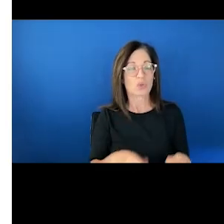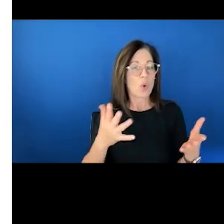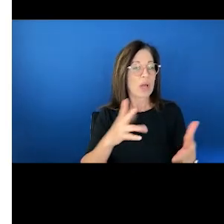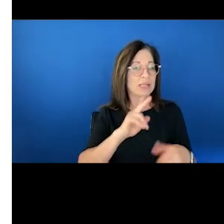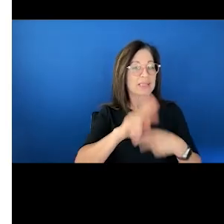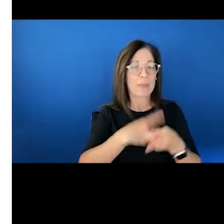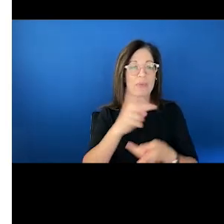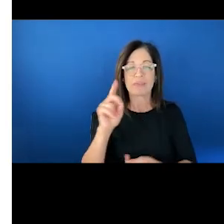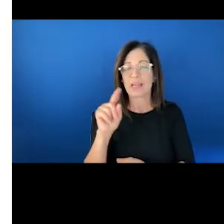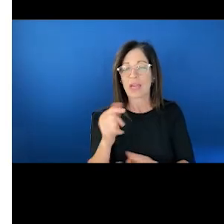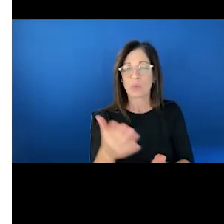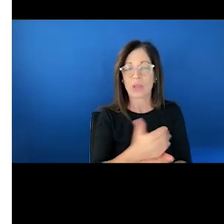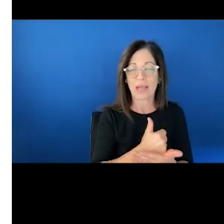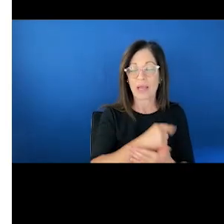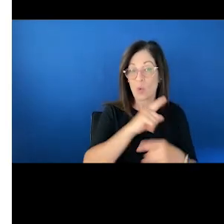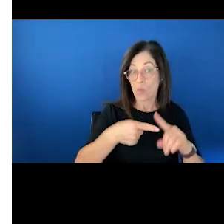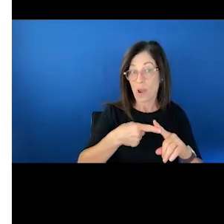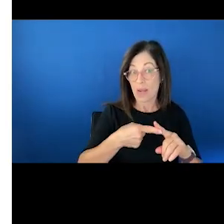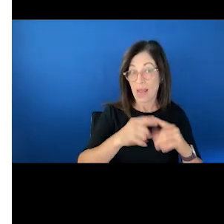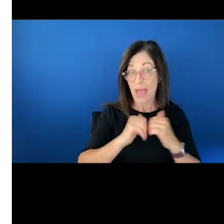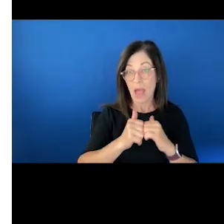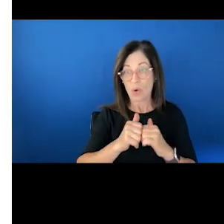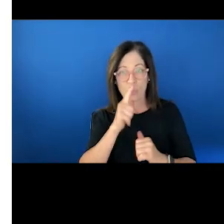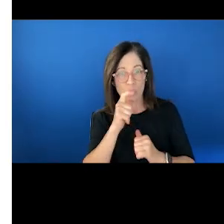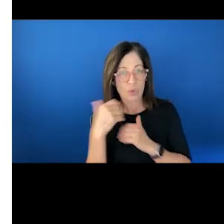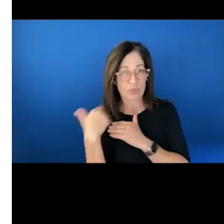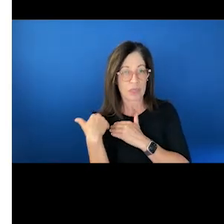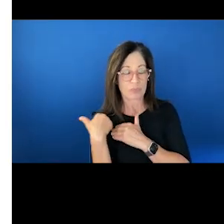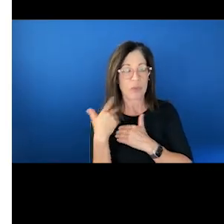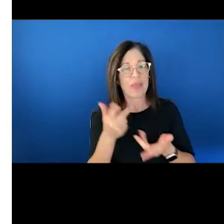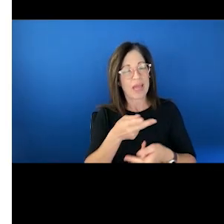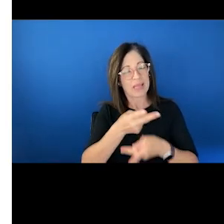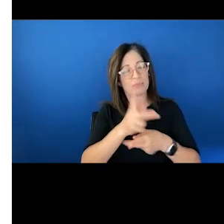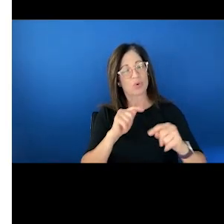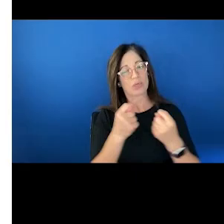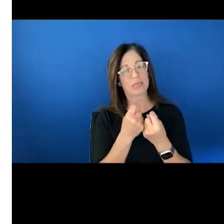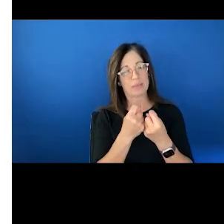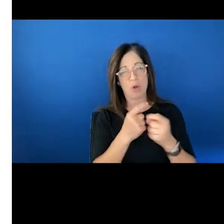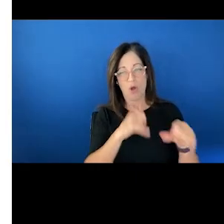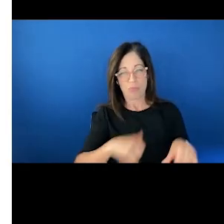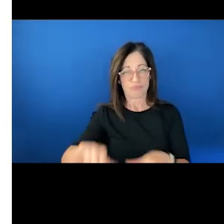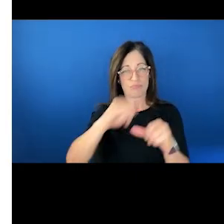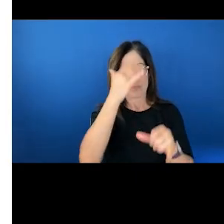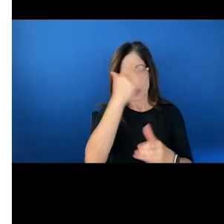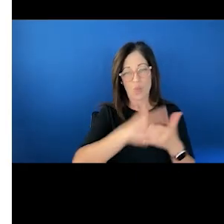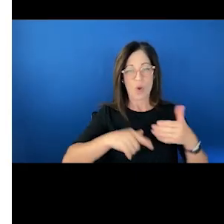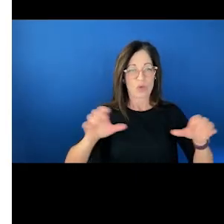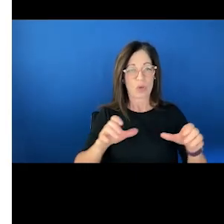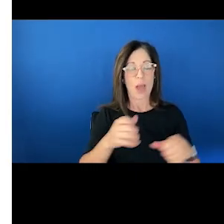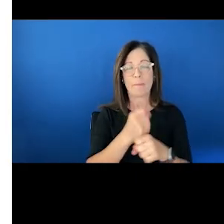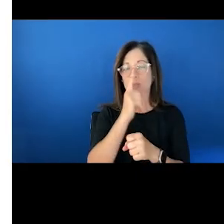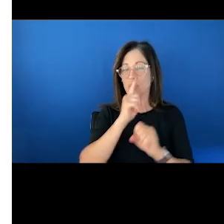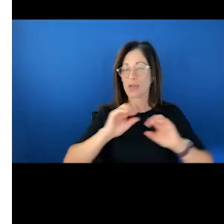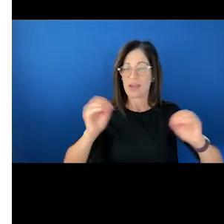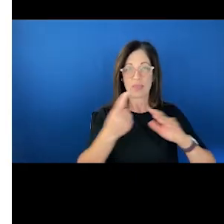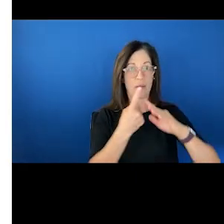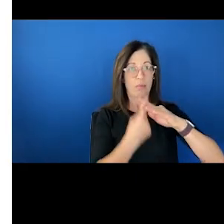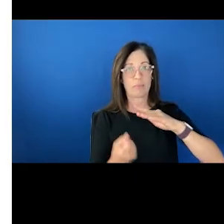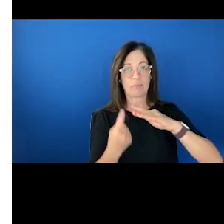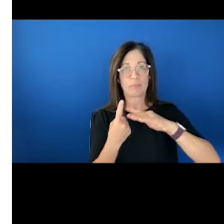when, how, and who is responsible. This keeps your team on the same page and ensures nothing falls through